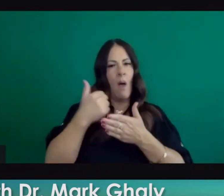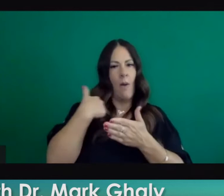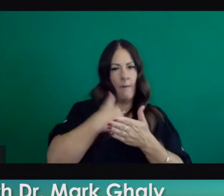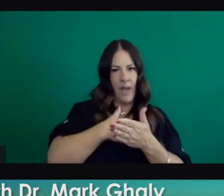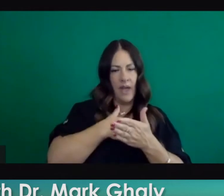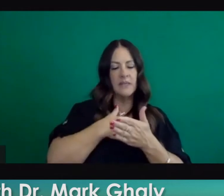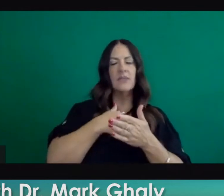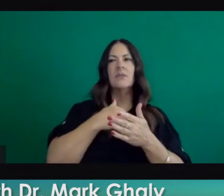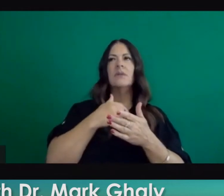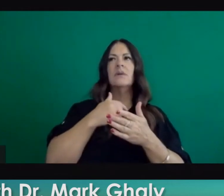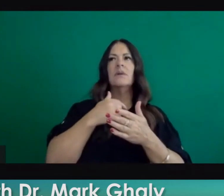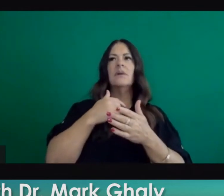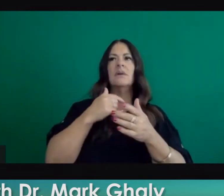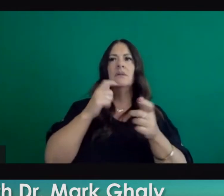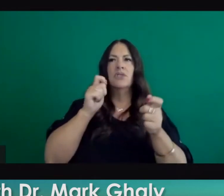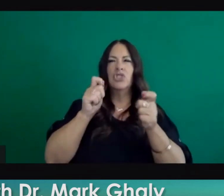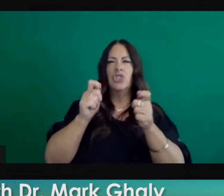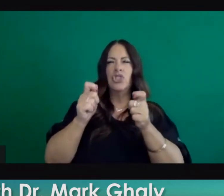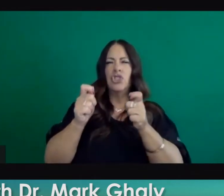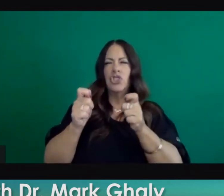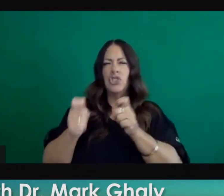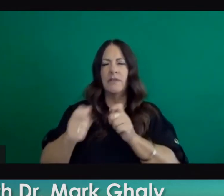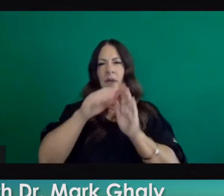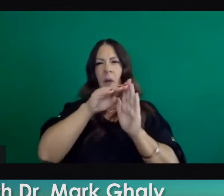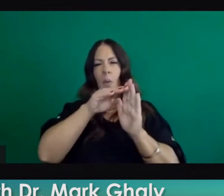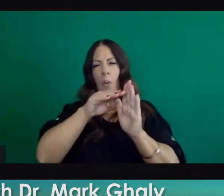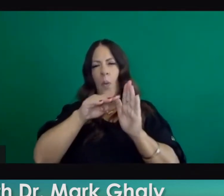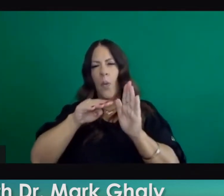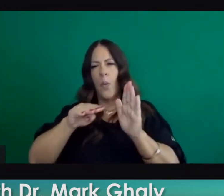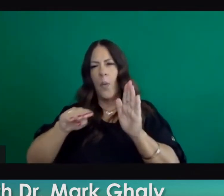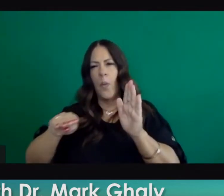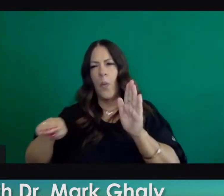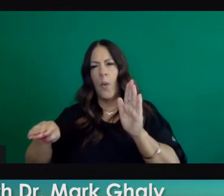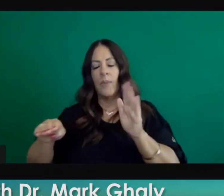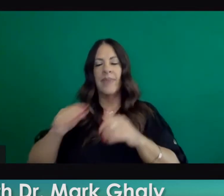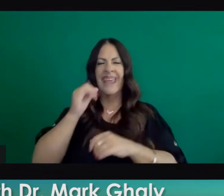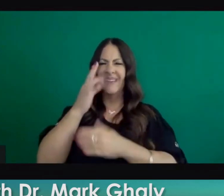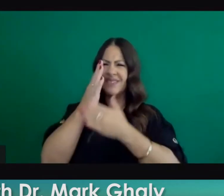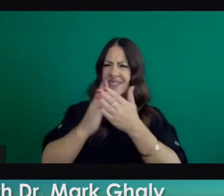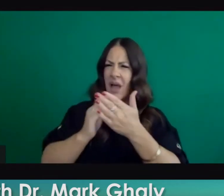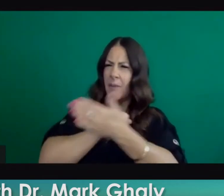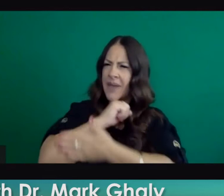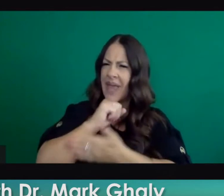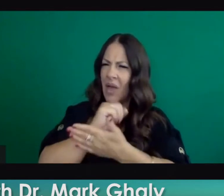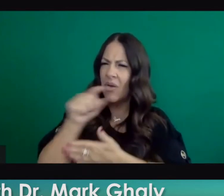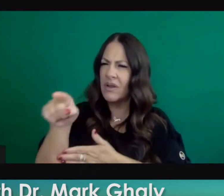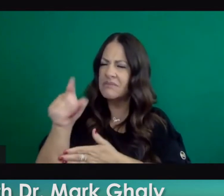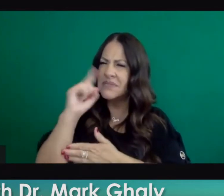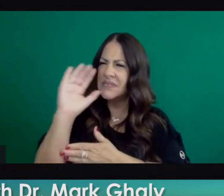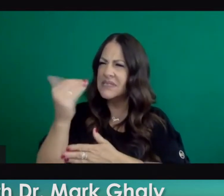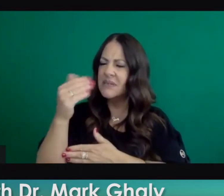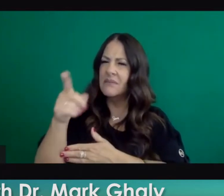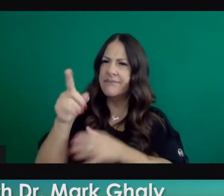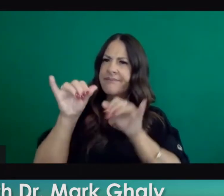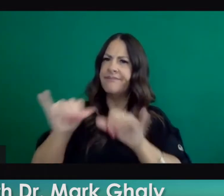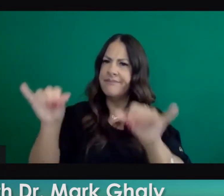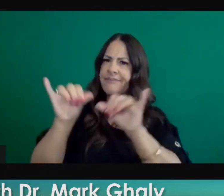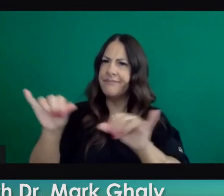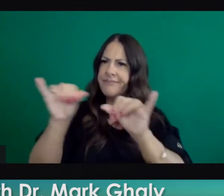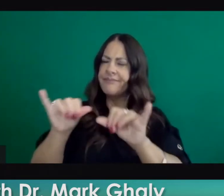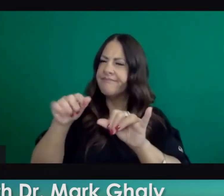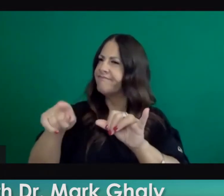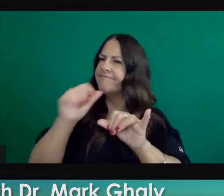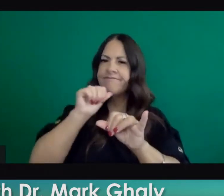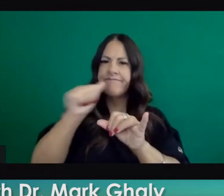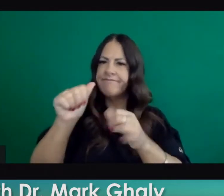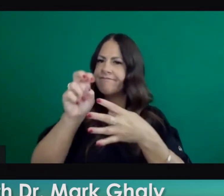those trends and shifts. And when a county isn't able to move forward through the blueprint, they won't. They